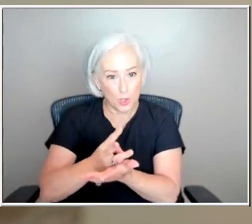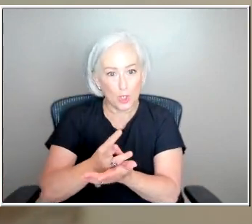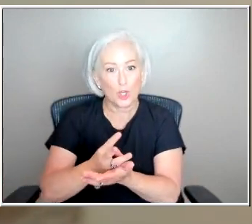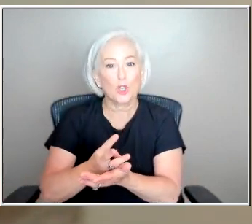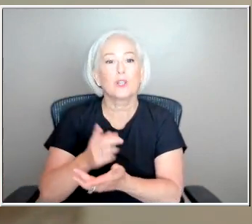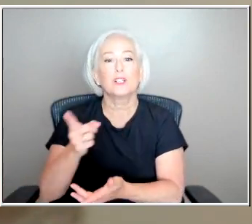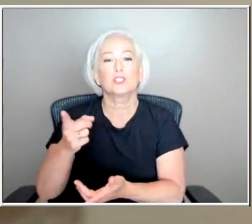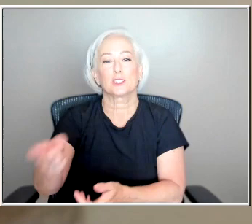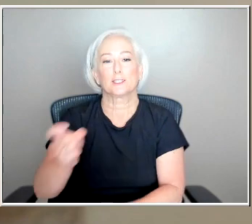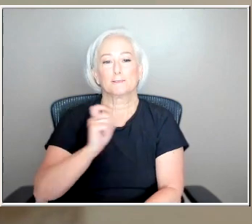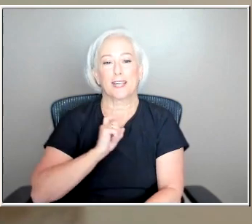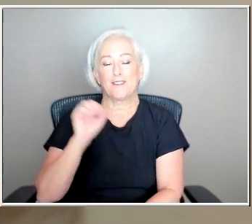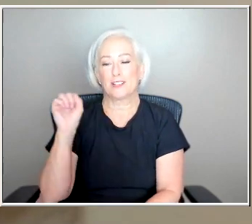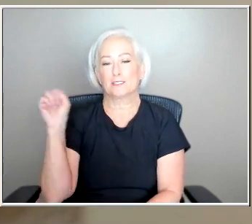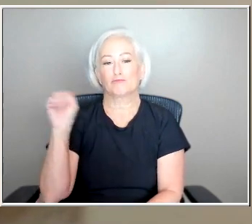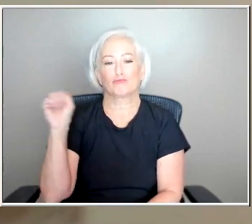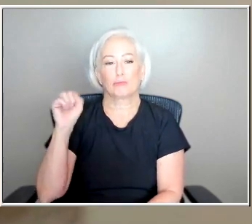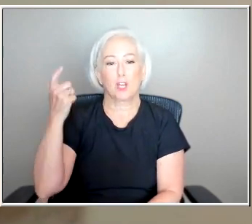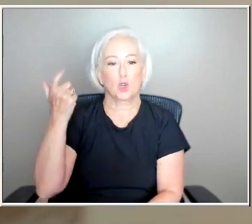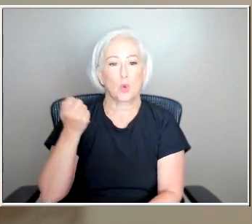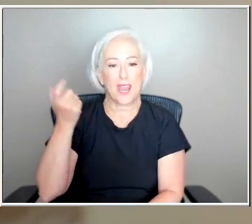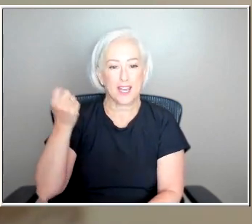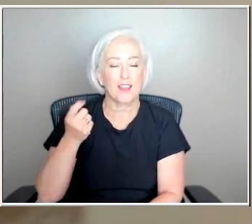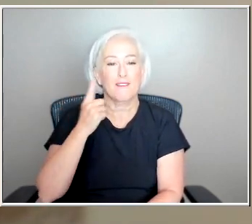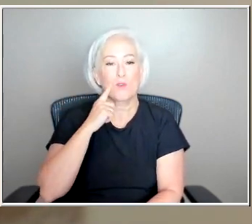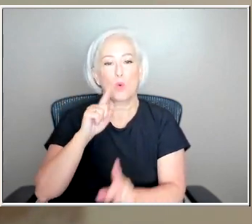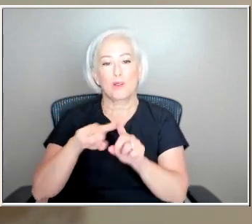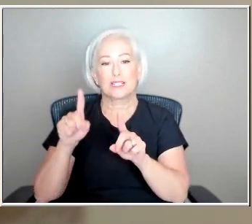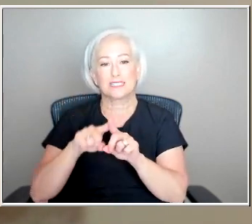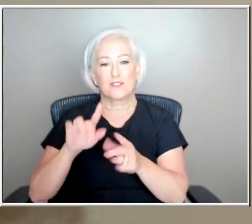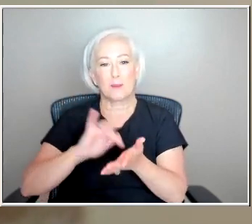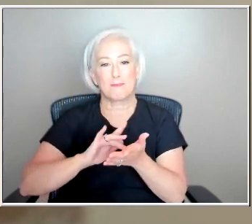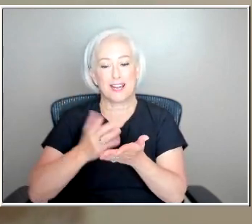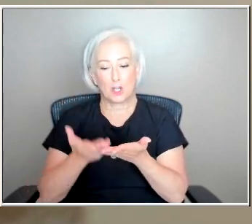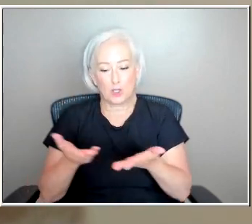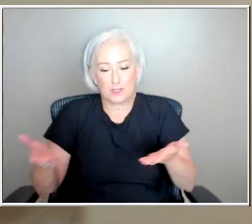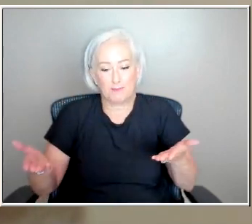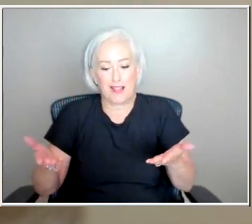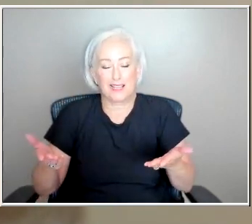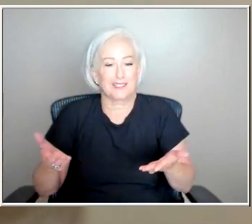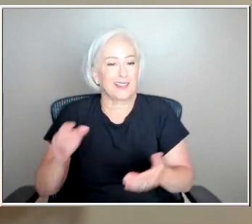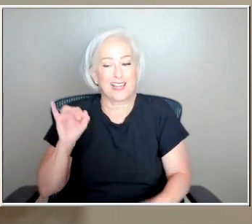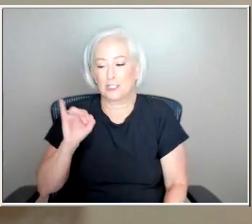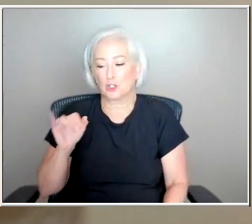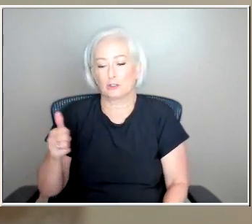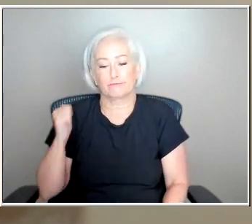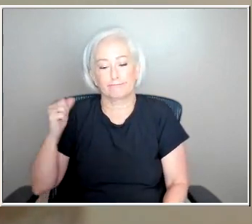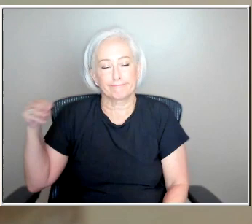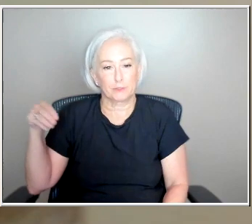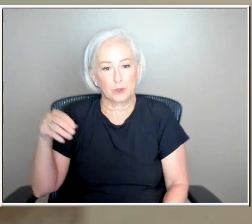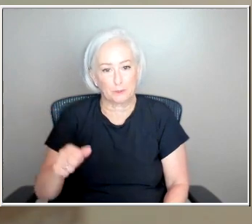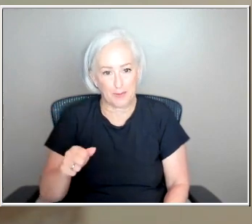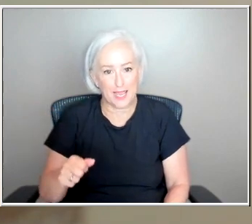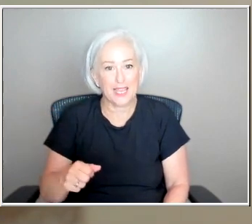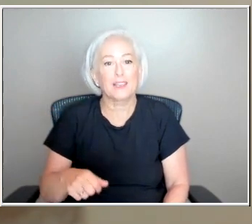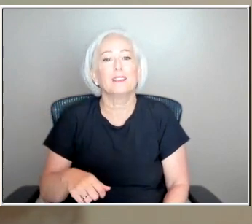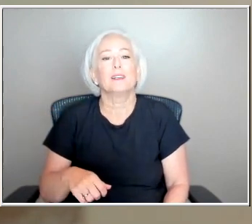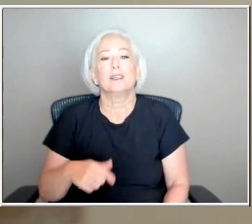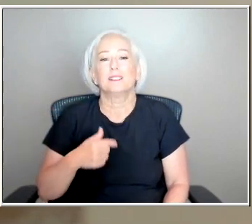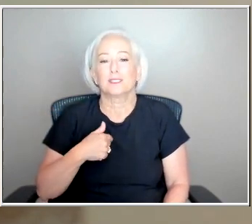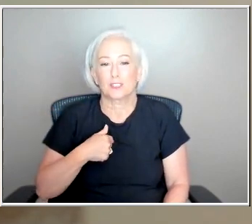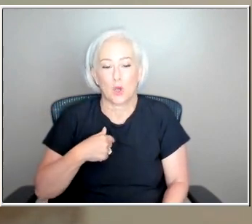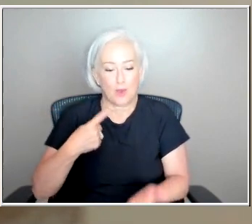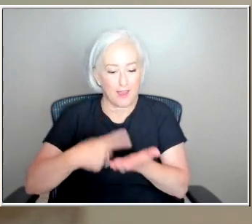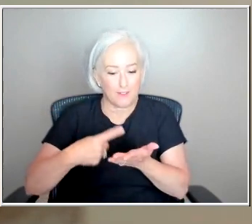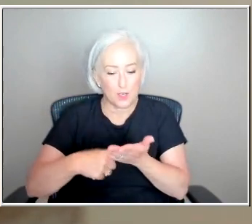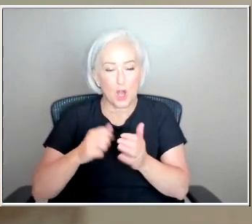different medical supplies that weren't covered by insurance. And I've taken those mother screenings and I've talked to the social worker